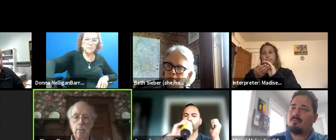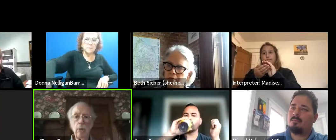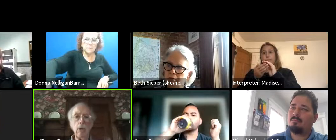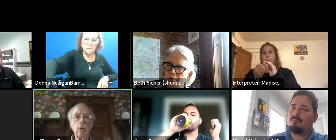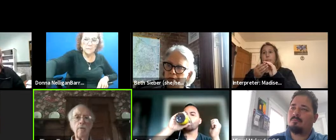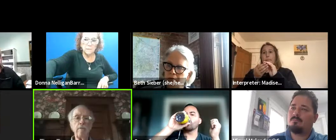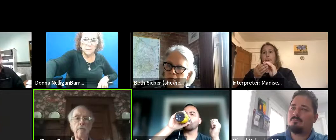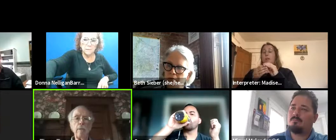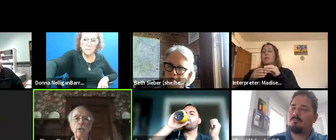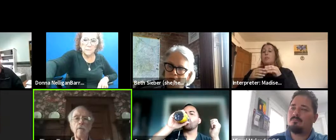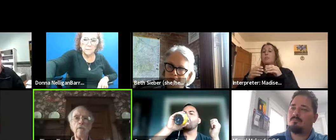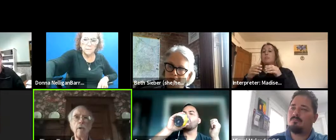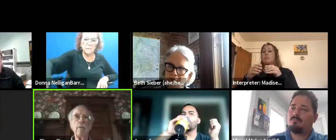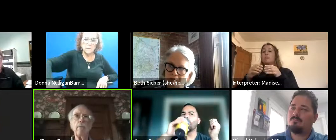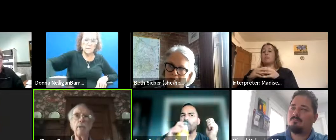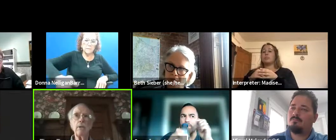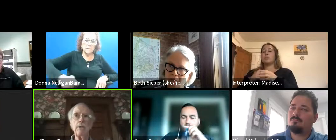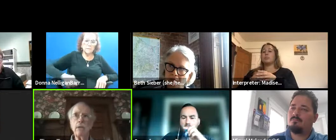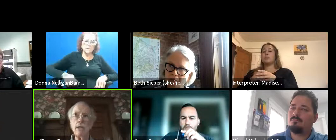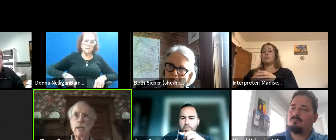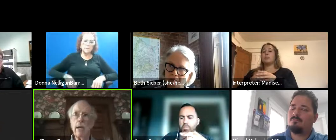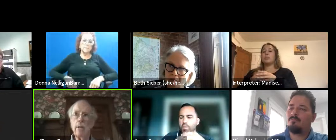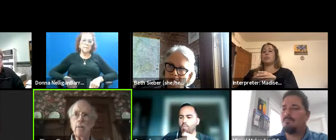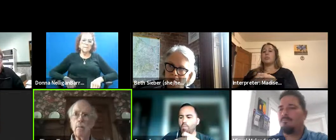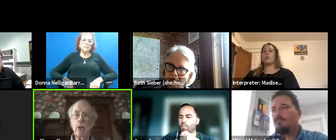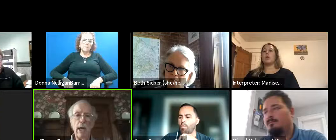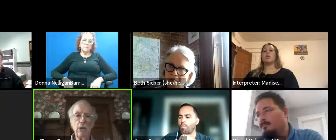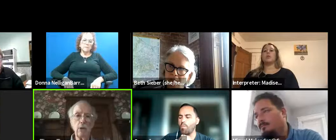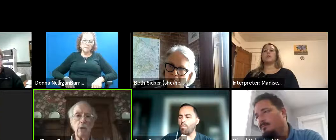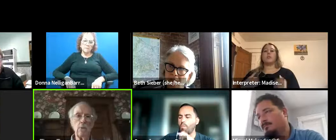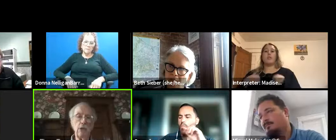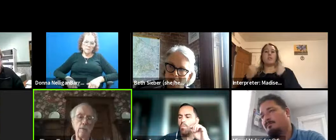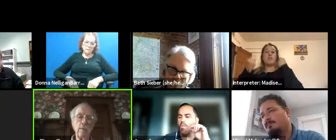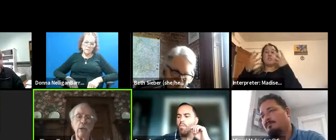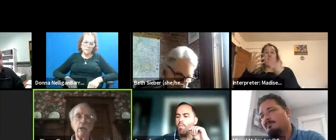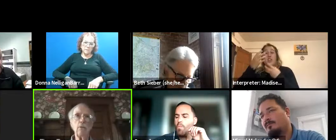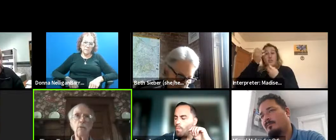a boatload of information from the